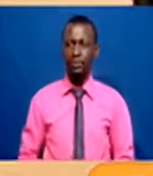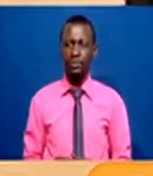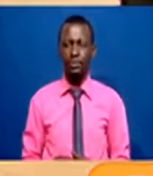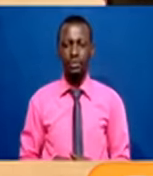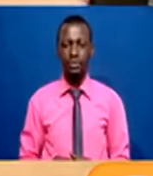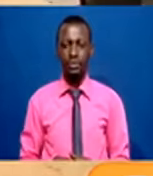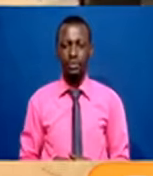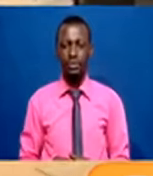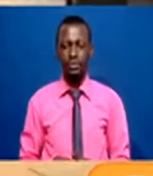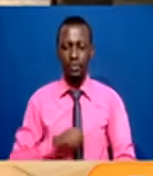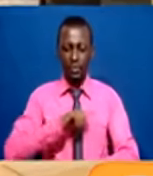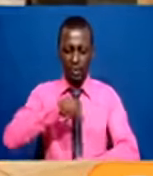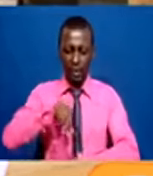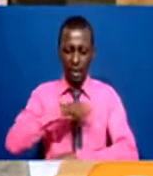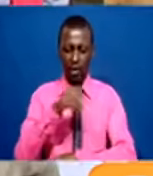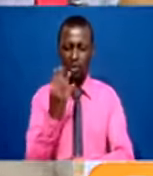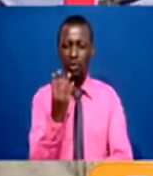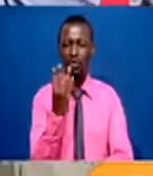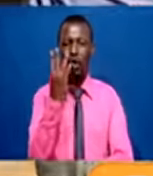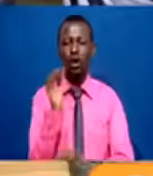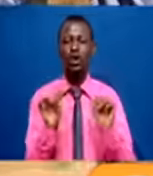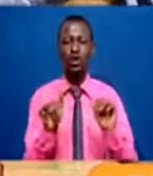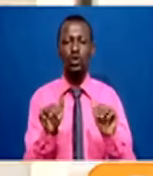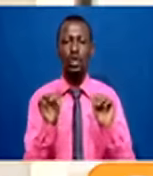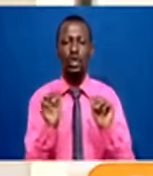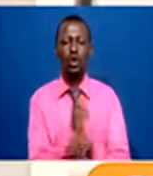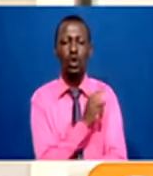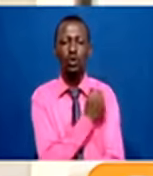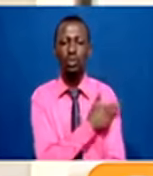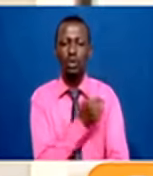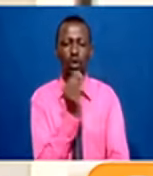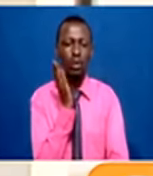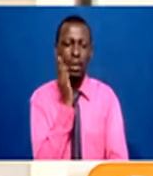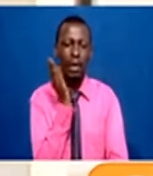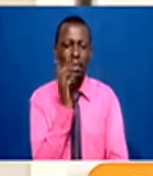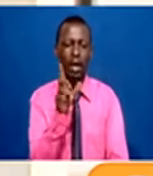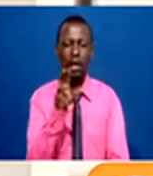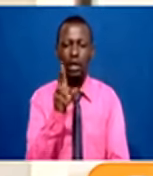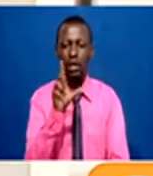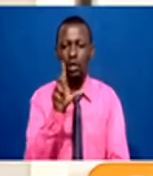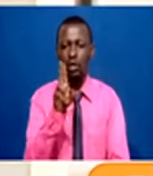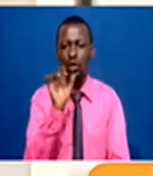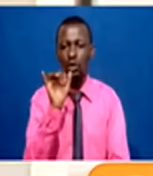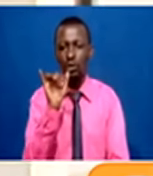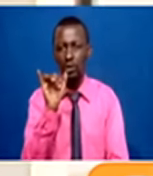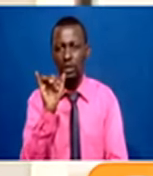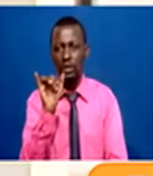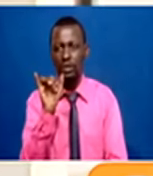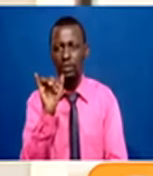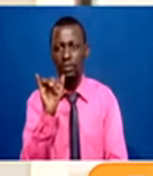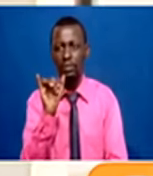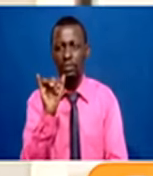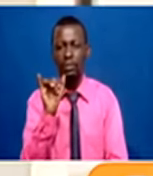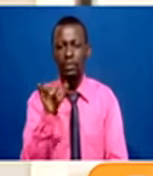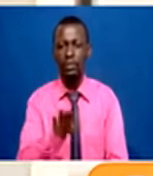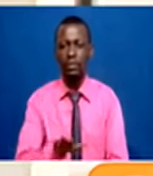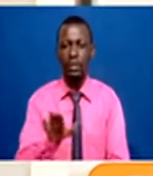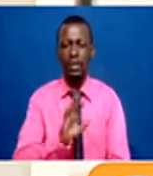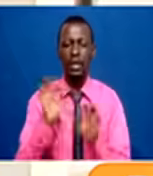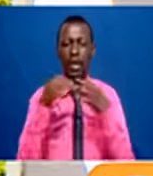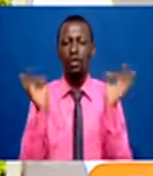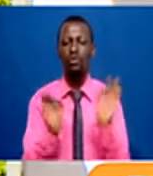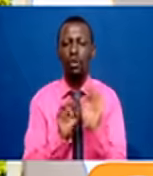After a four-hour wait at the Mama Lucy Hospital, the family of the deceased grade 8 pupil at the Joy Gardens Primary School in Umoja Estate were